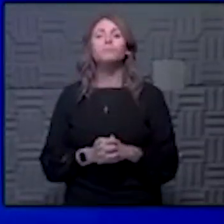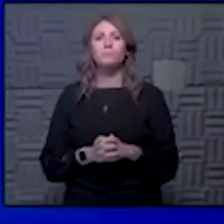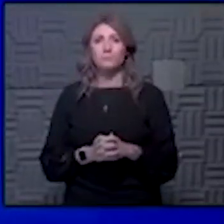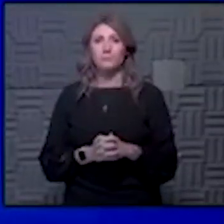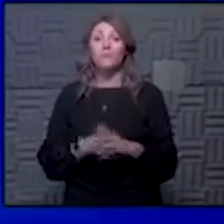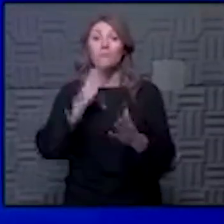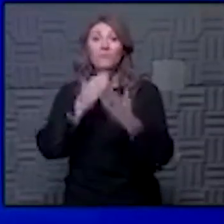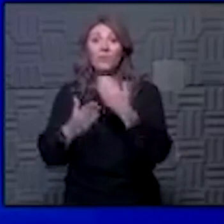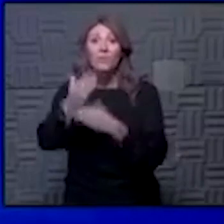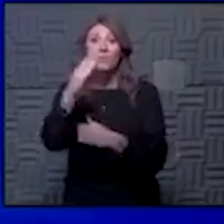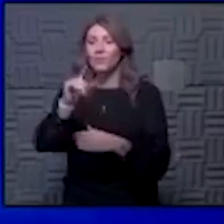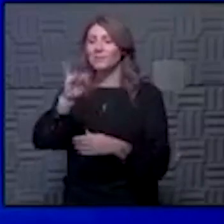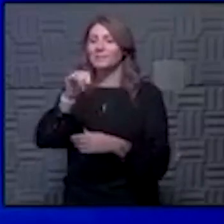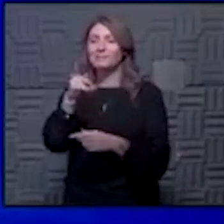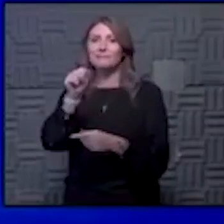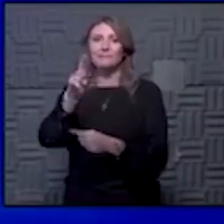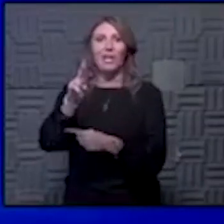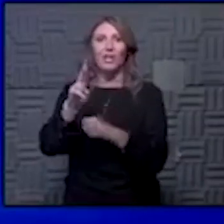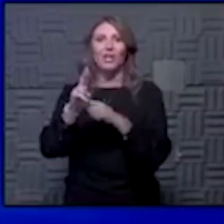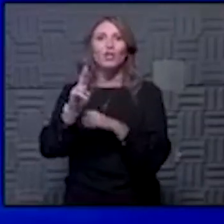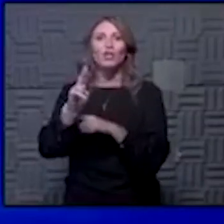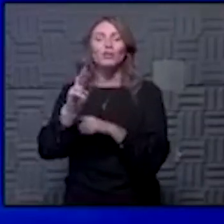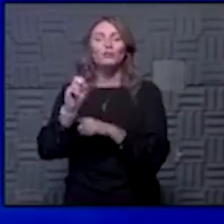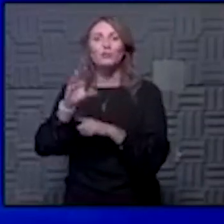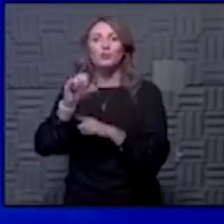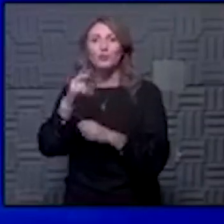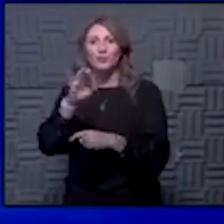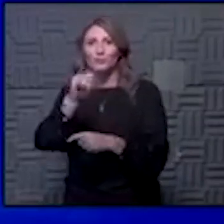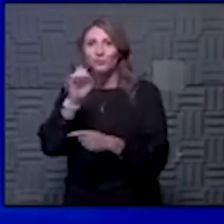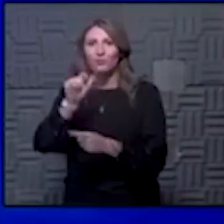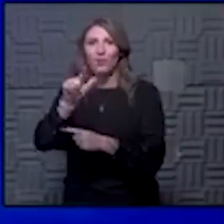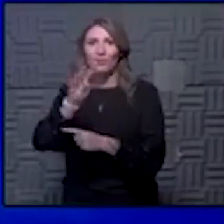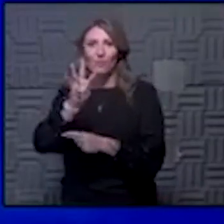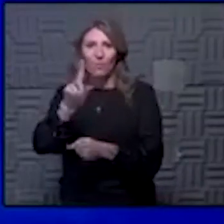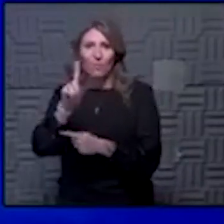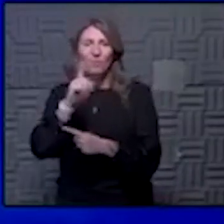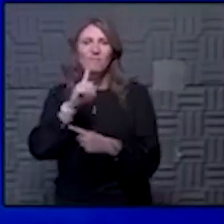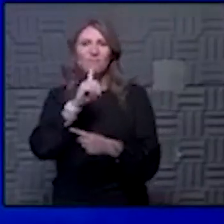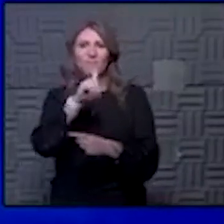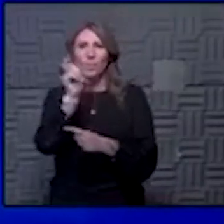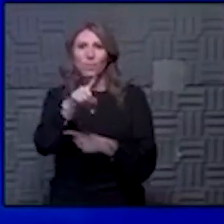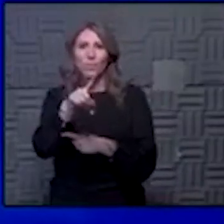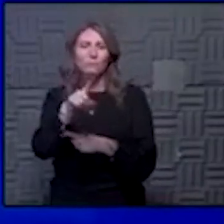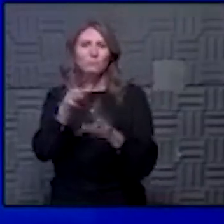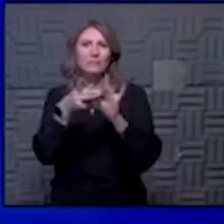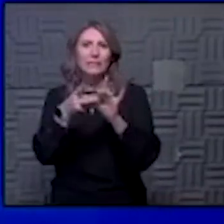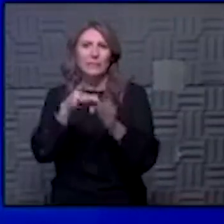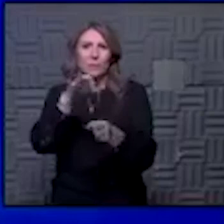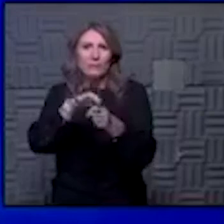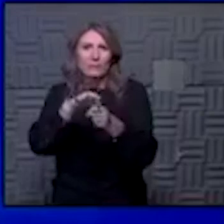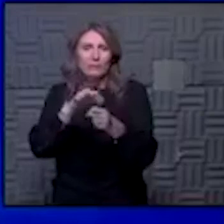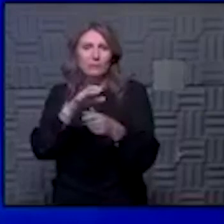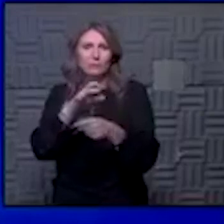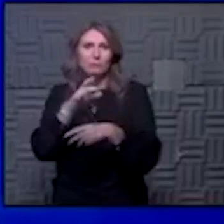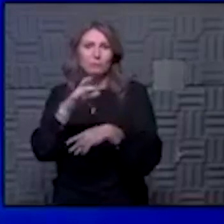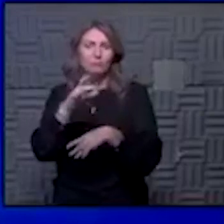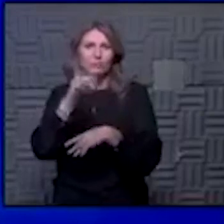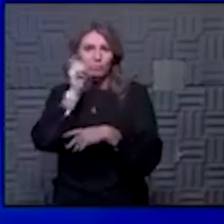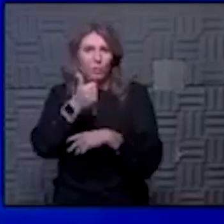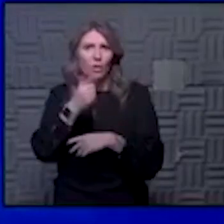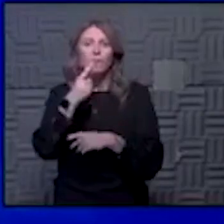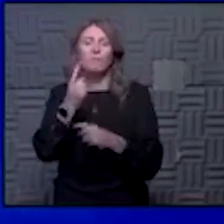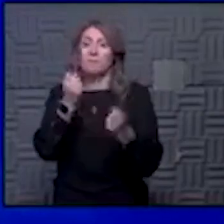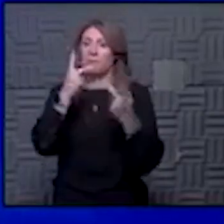Hey, good morning, guys. It's Taylor Henderson, Channel 41. Hey, I have a question about Election Day tomorrow, obviously. We've got a lot of people headed out to